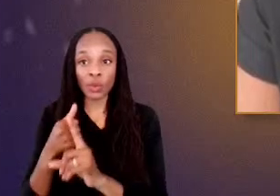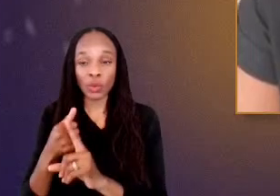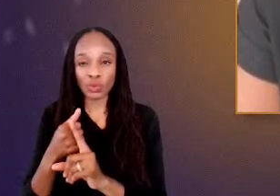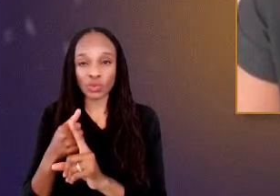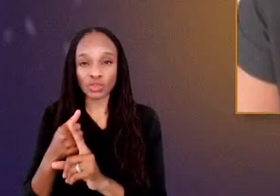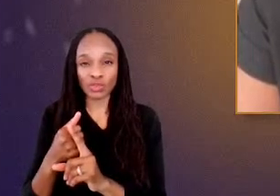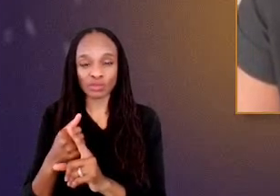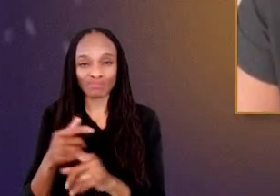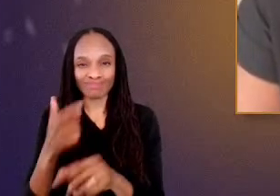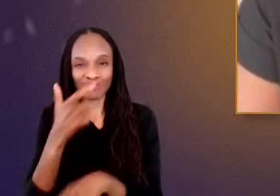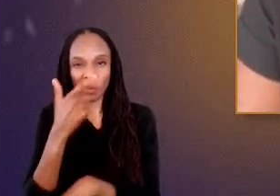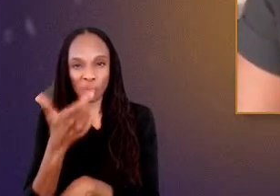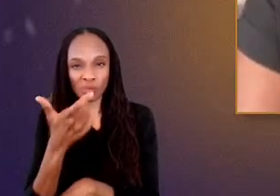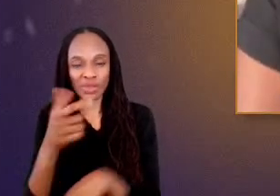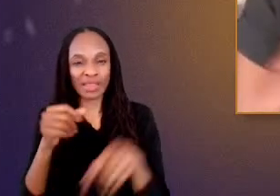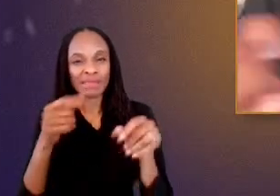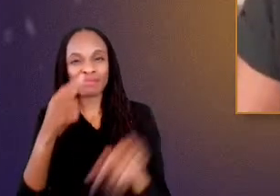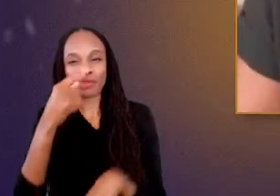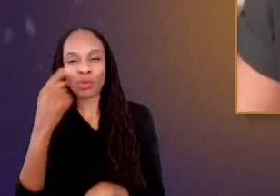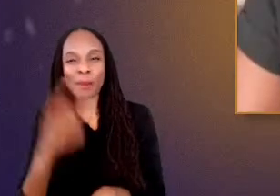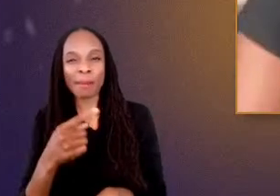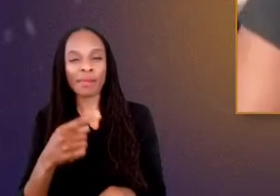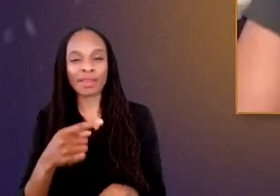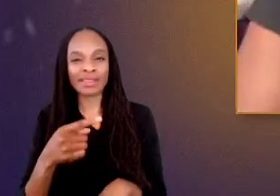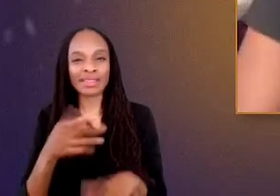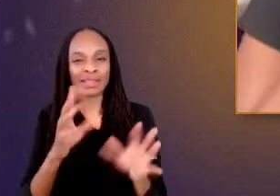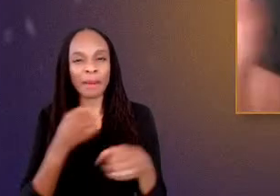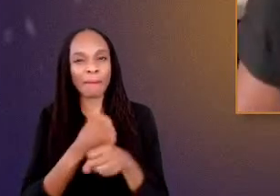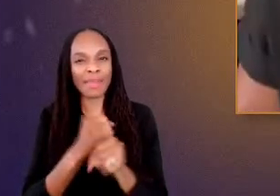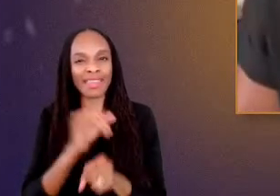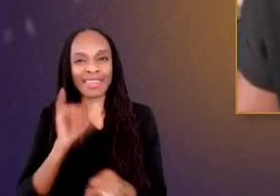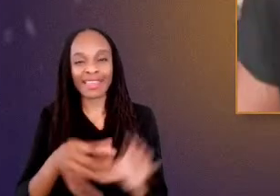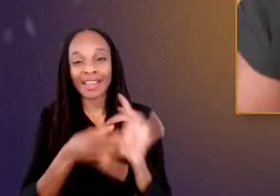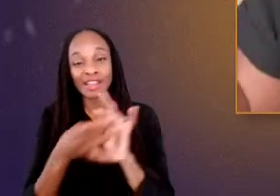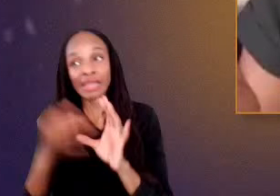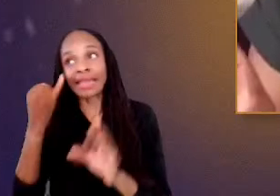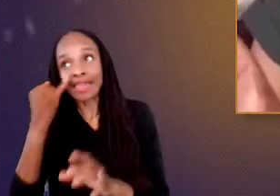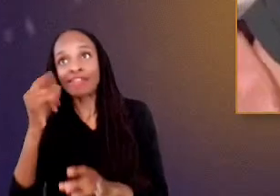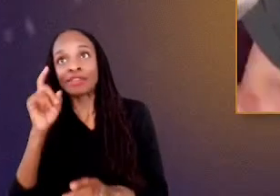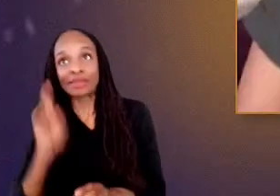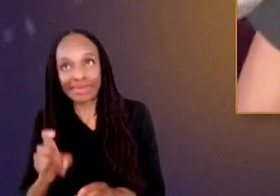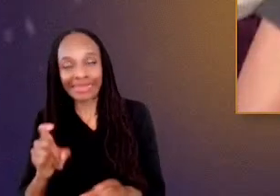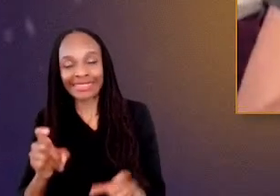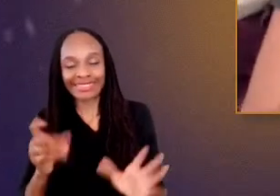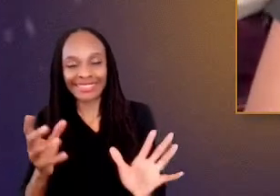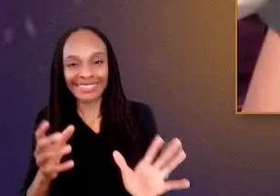you thread the needle, if there is a needle to be thread, on the